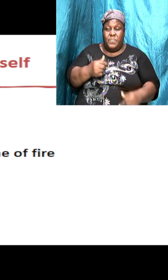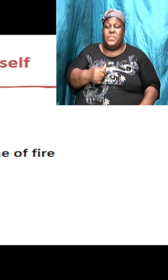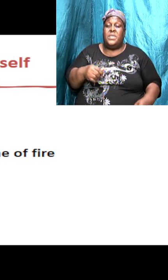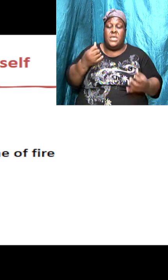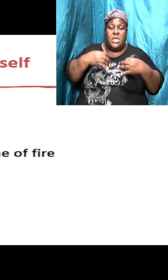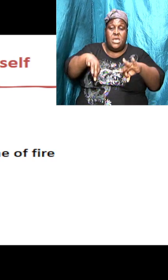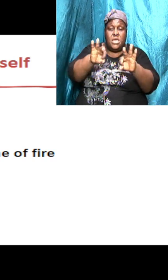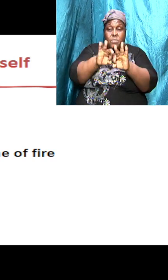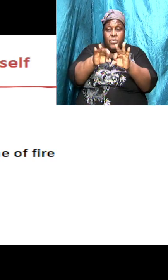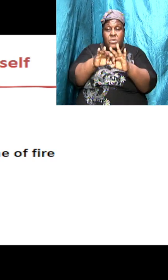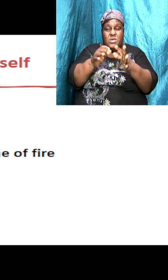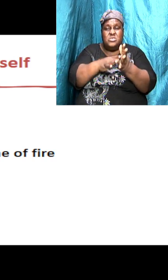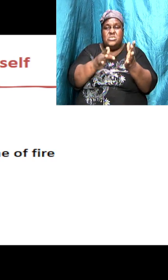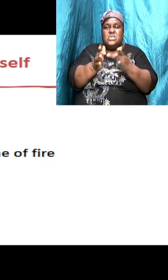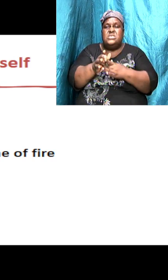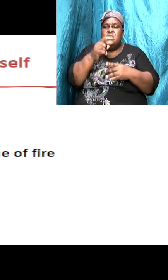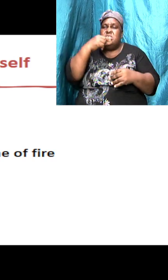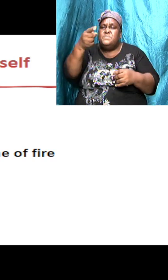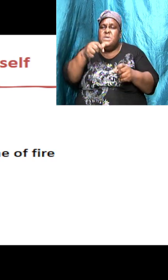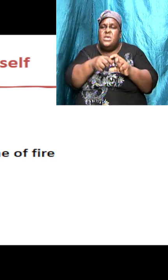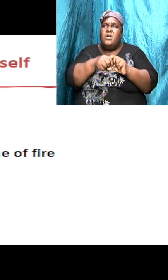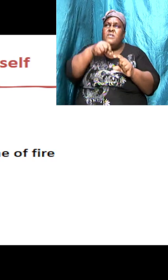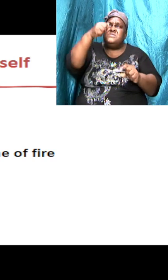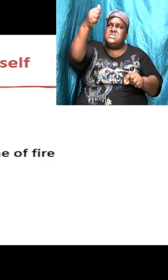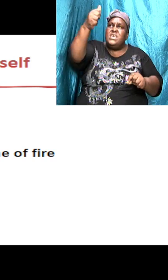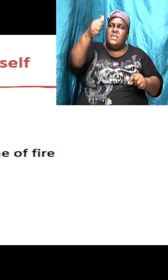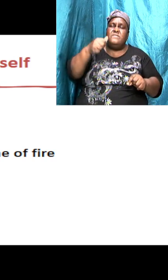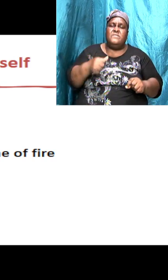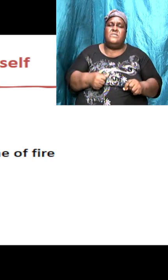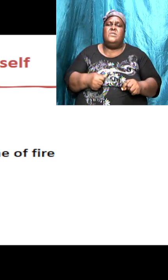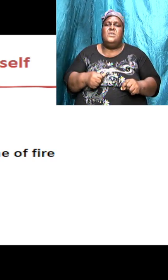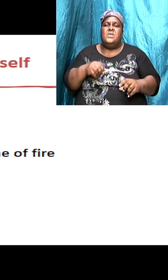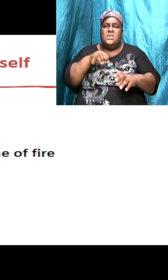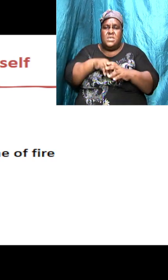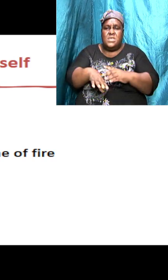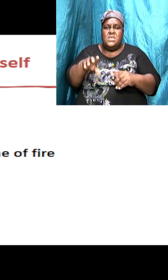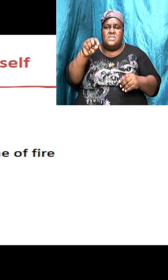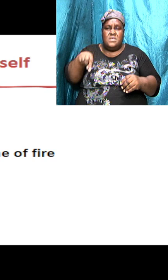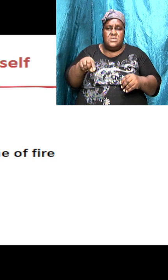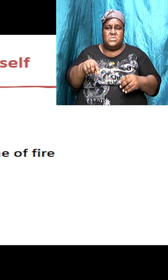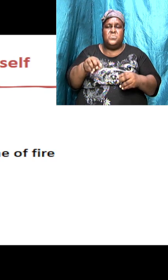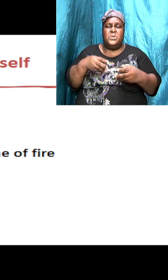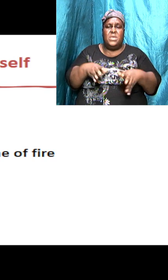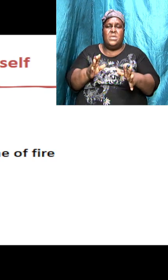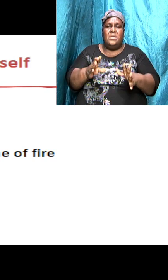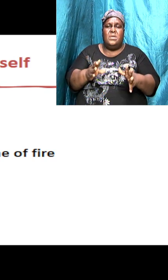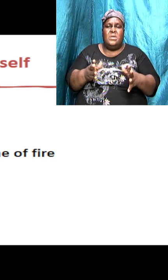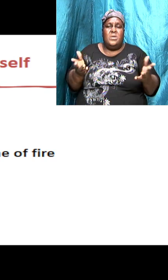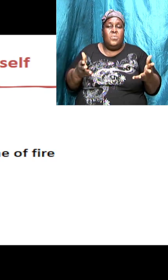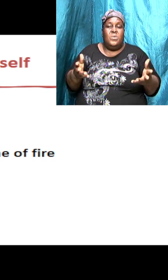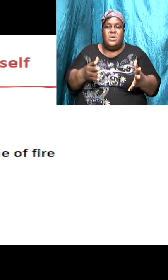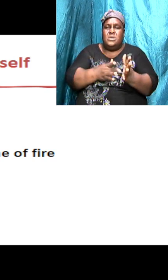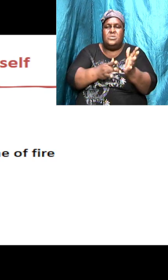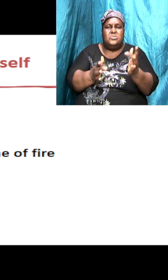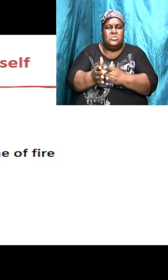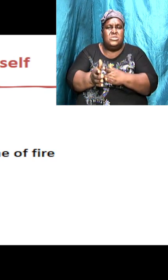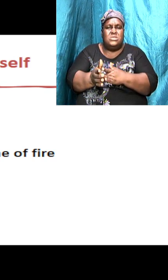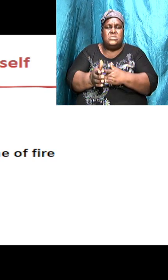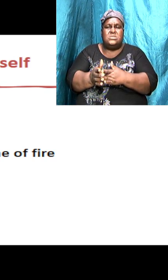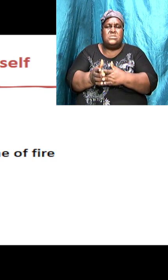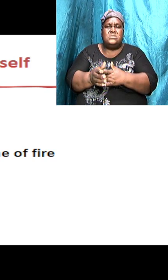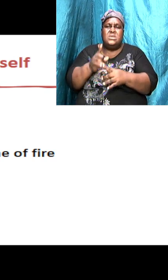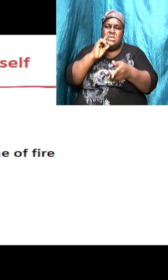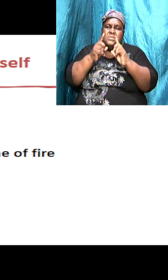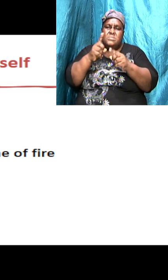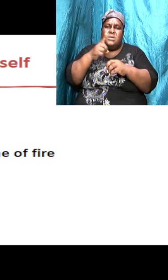is important that Jesus described himself in this particular way, because what Jesus was actually alluding to when he talks